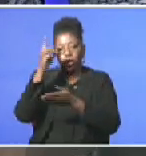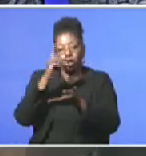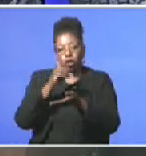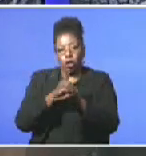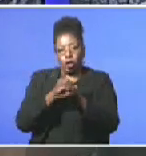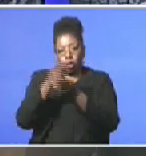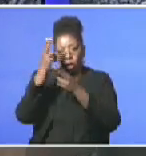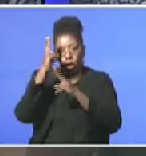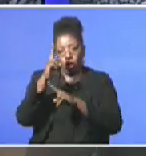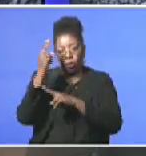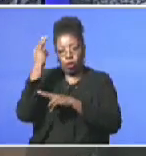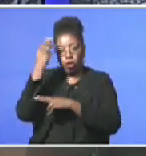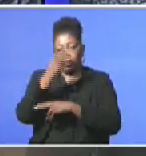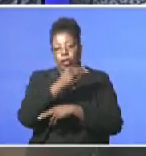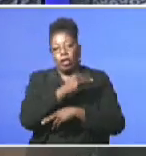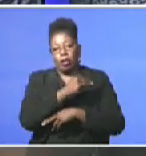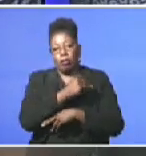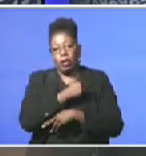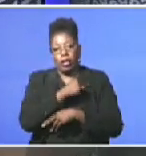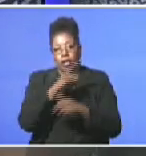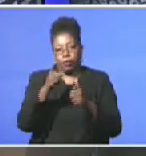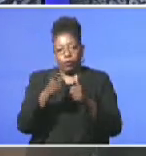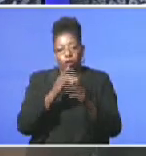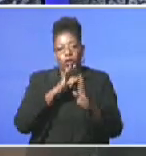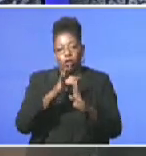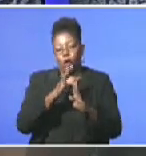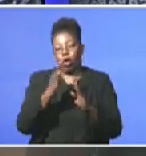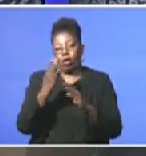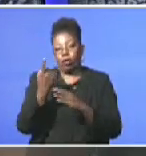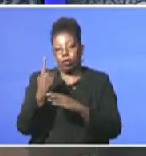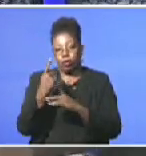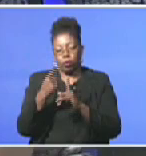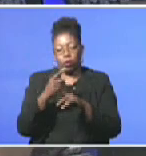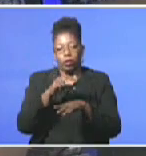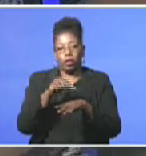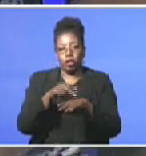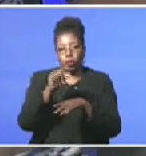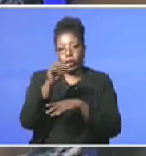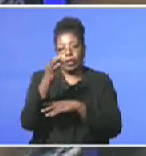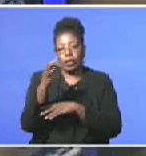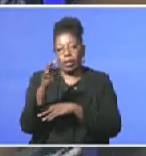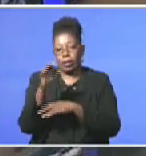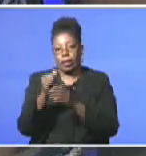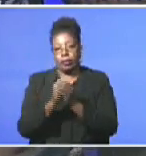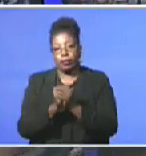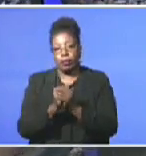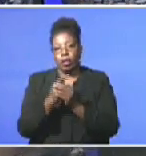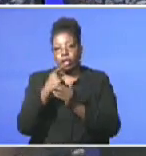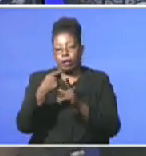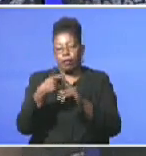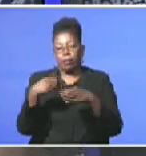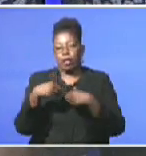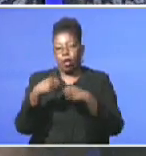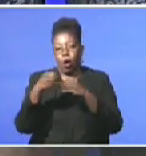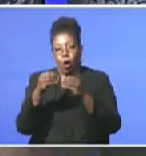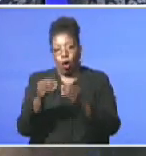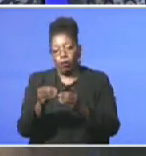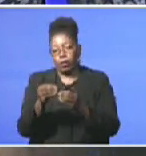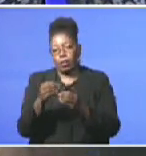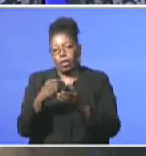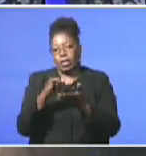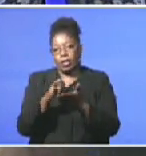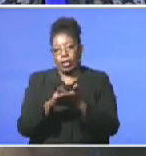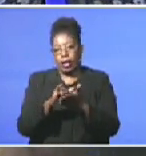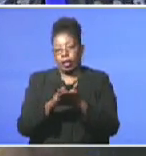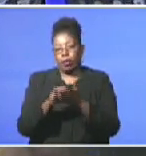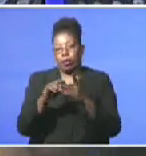Honorable Hubert Minnis's first national address for 2019 tonight. According to a statement from the Office of the Prime Minister, the